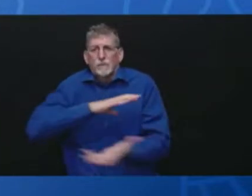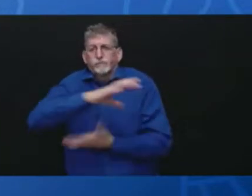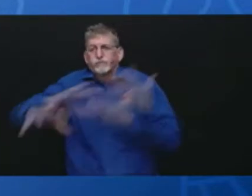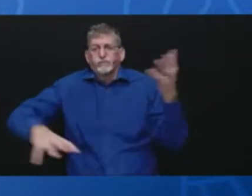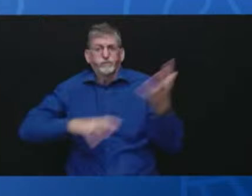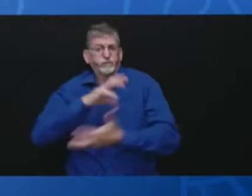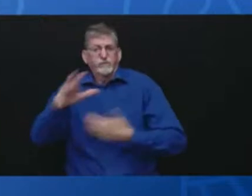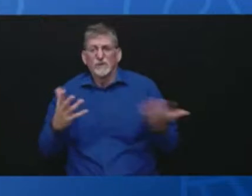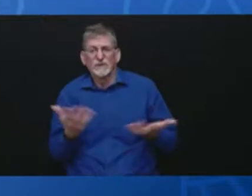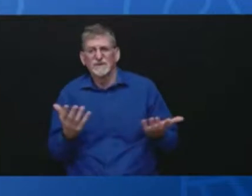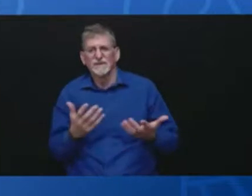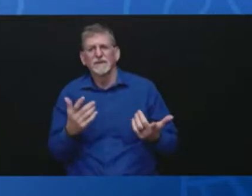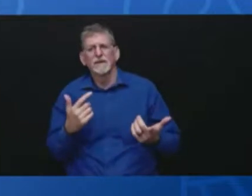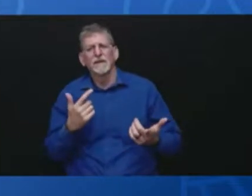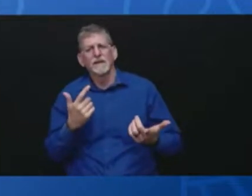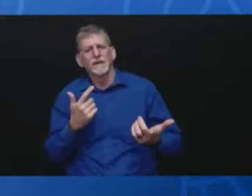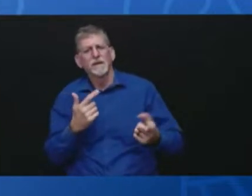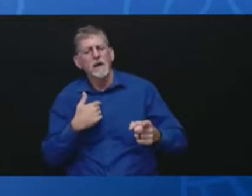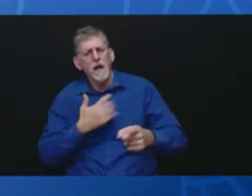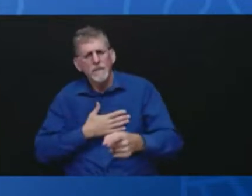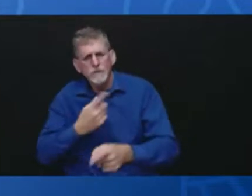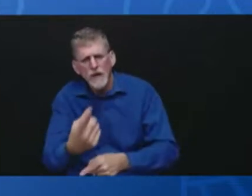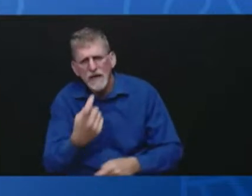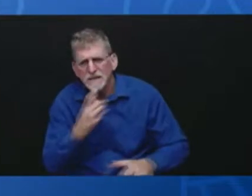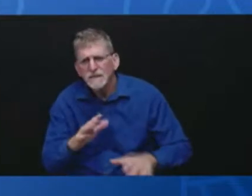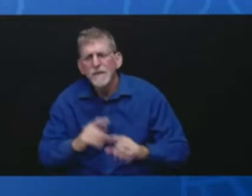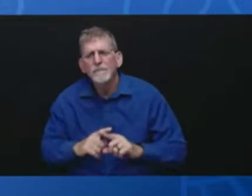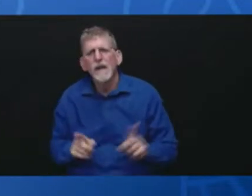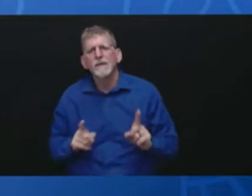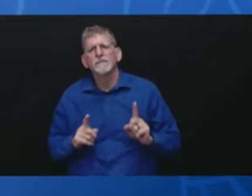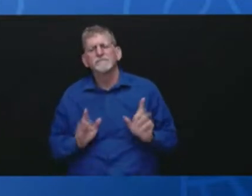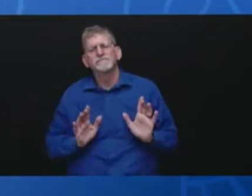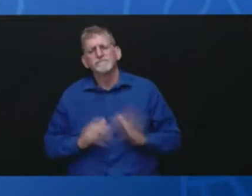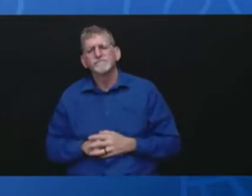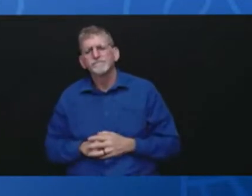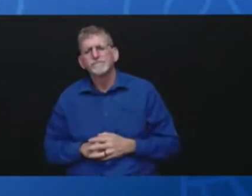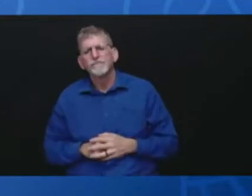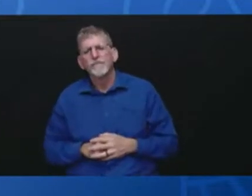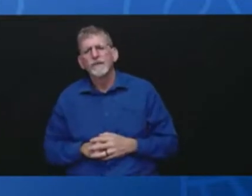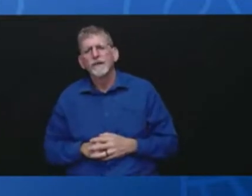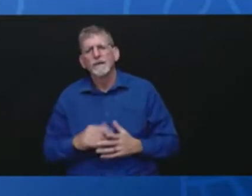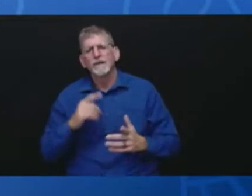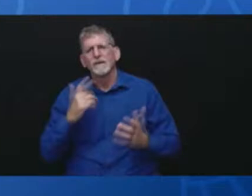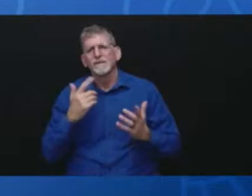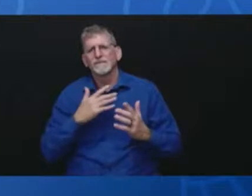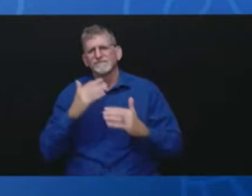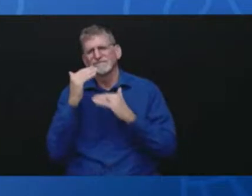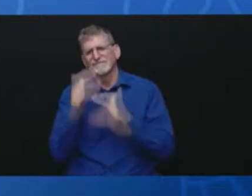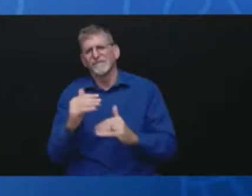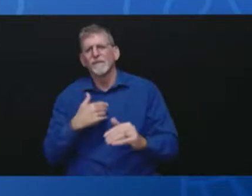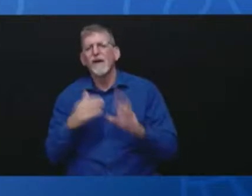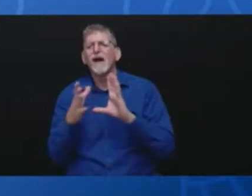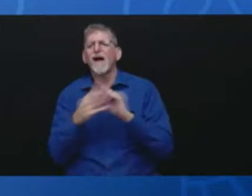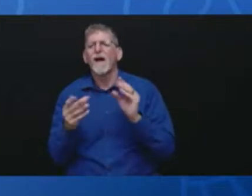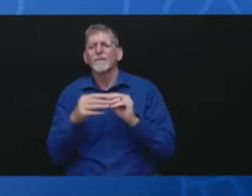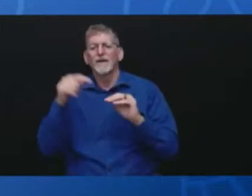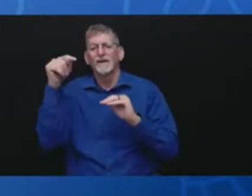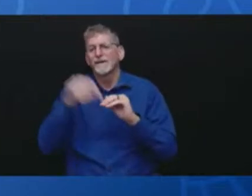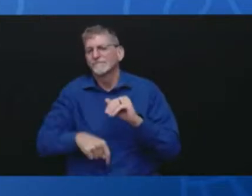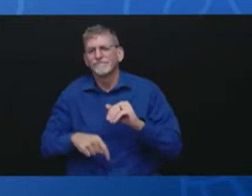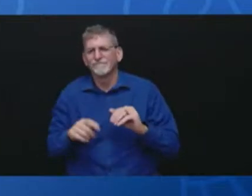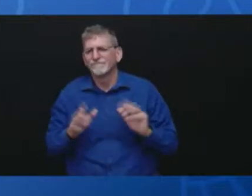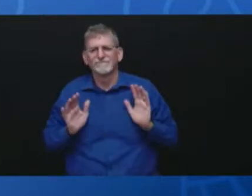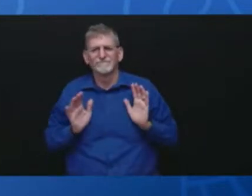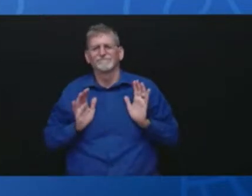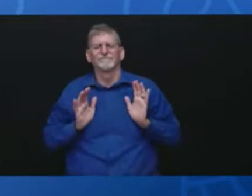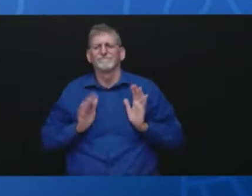asking, but I have certain limits in what I can express when it comes to the way decisions get made. But what we do know is